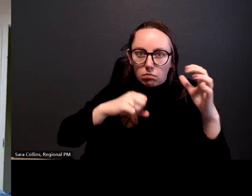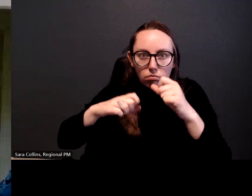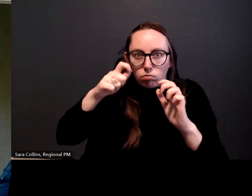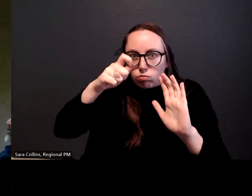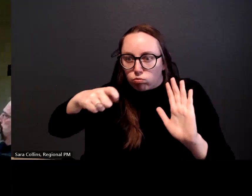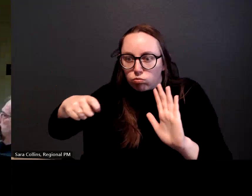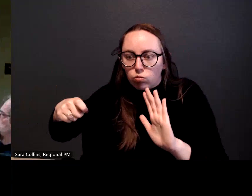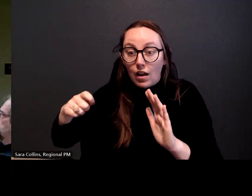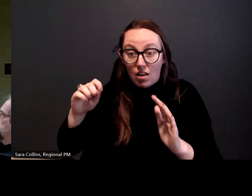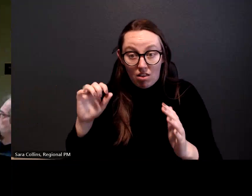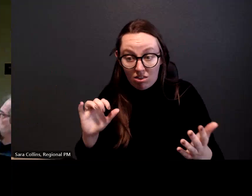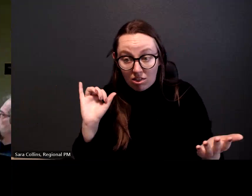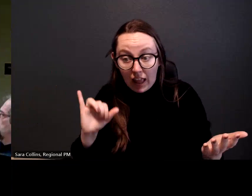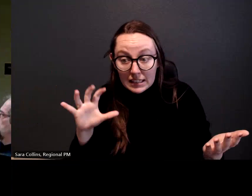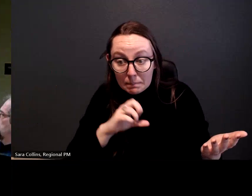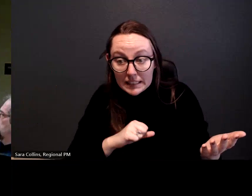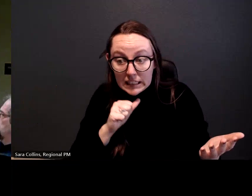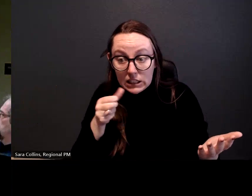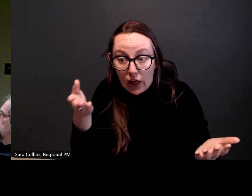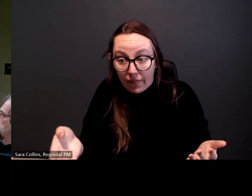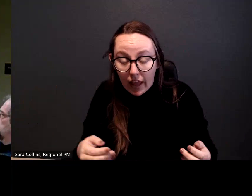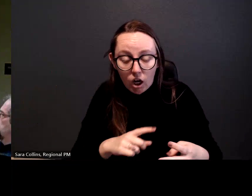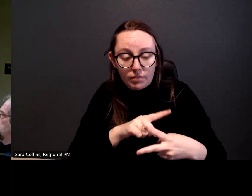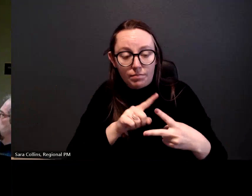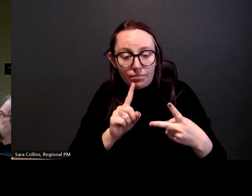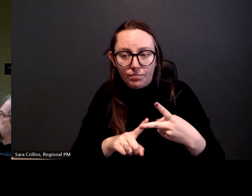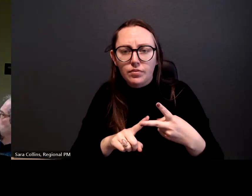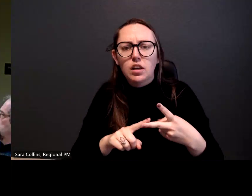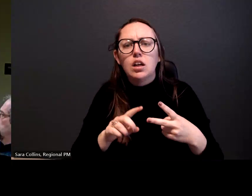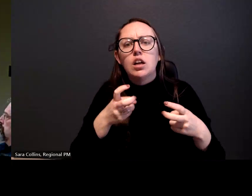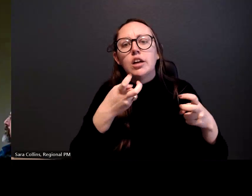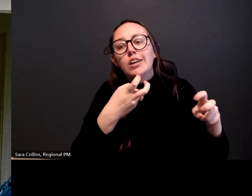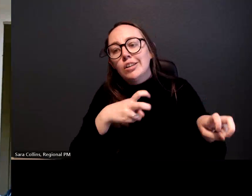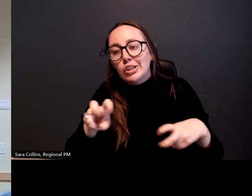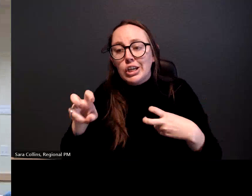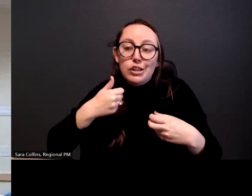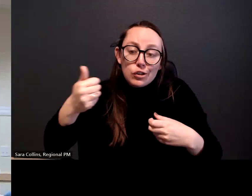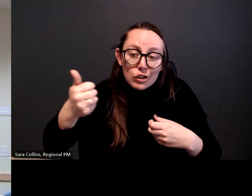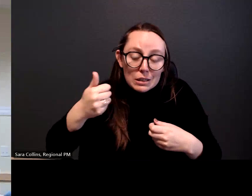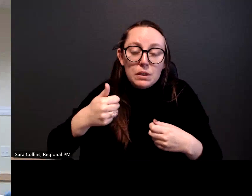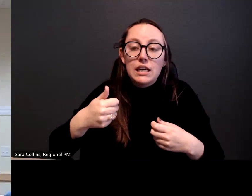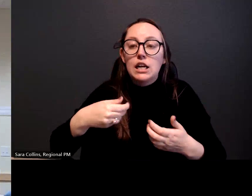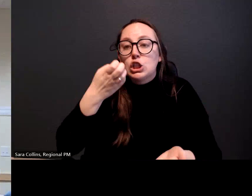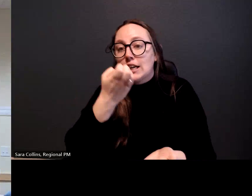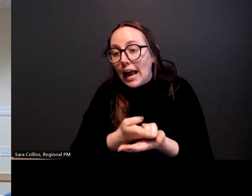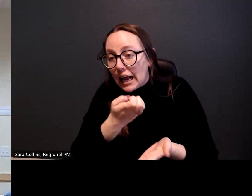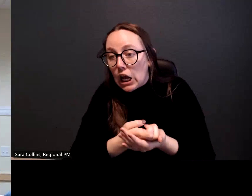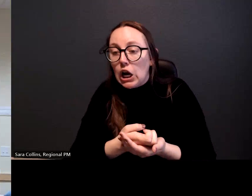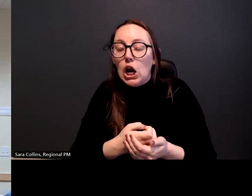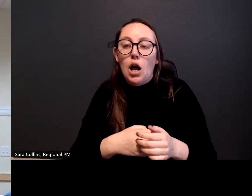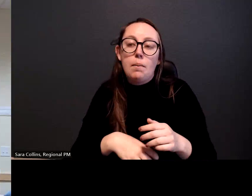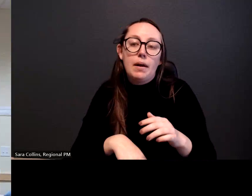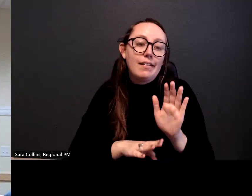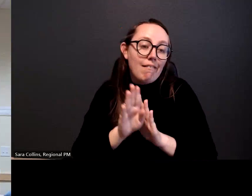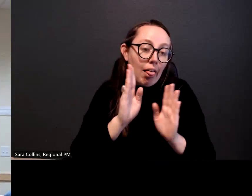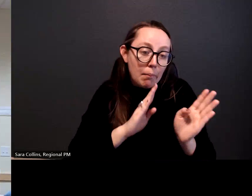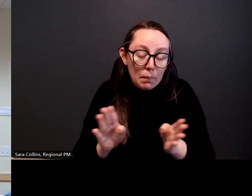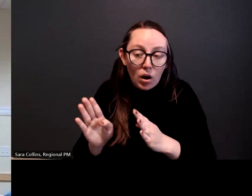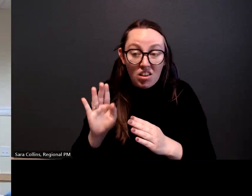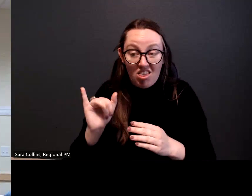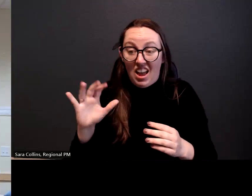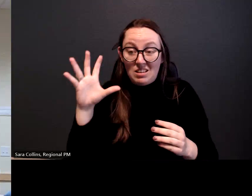Shifts in transportation modes, economic development, technological advances, that's not in here. The factors that will significantly